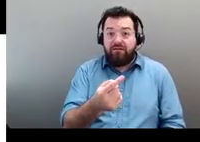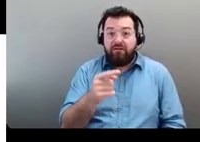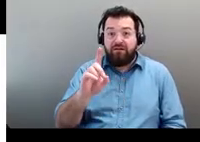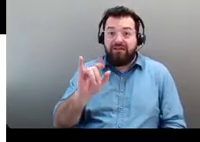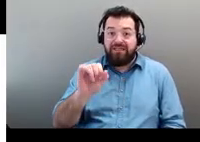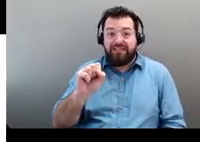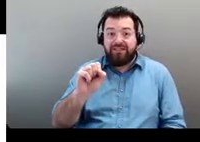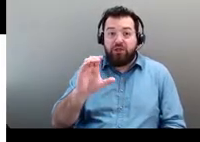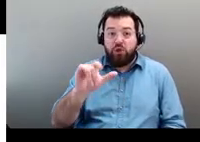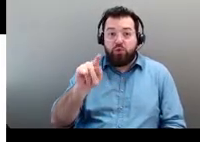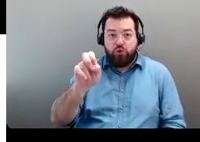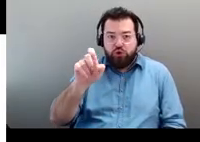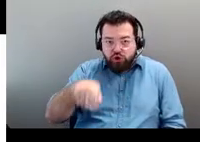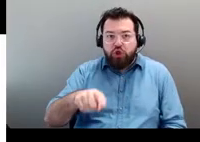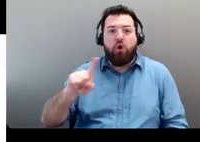required.